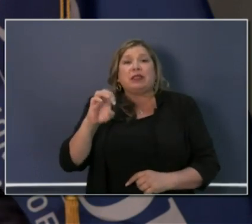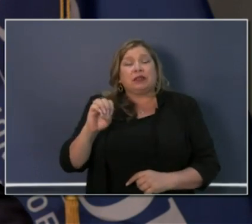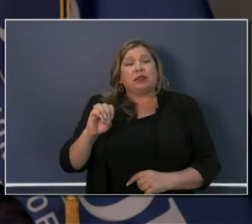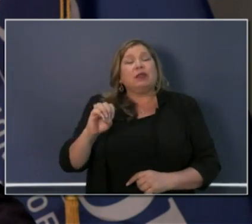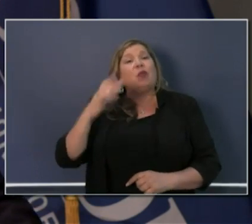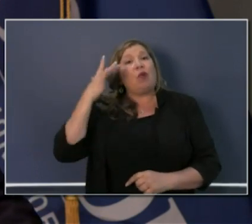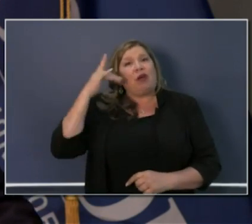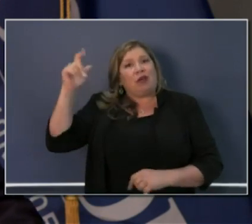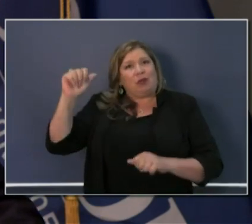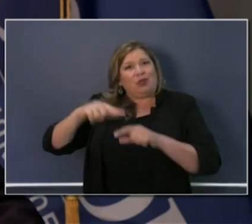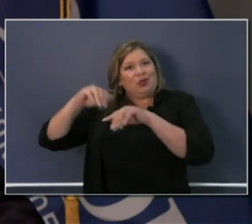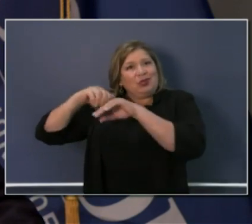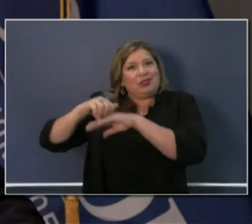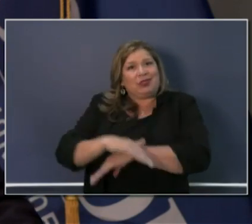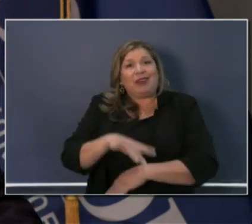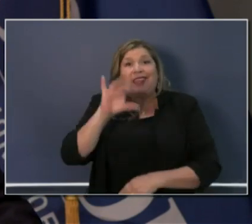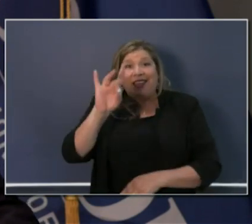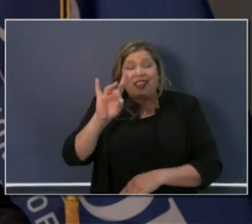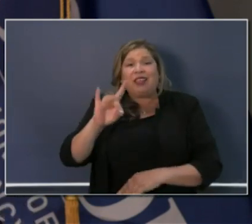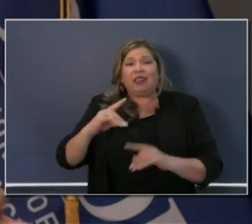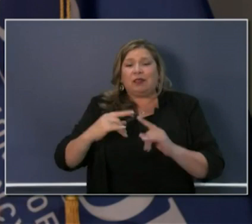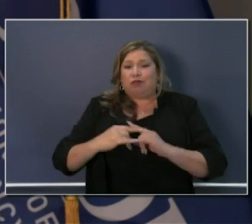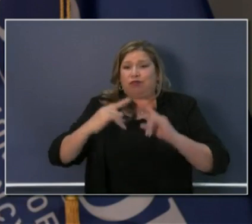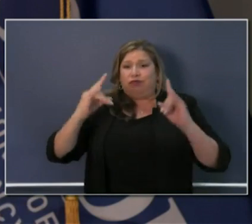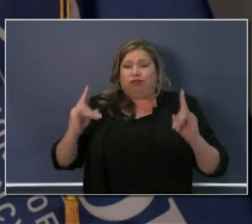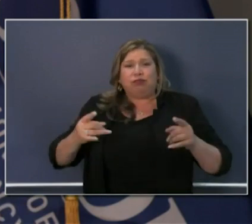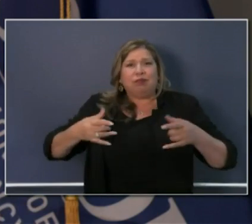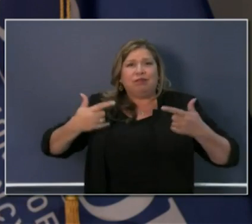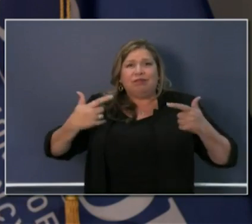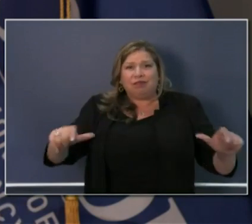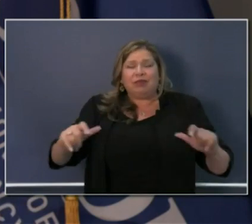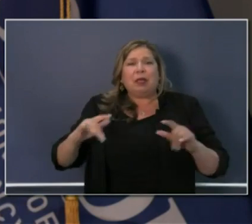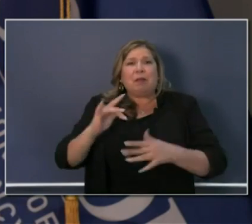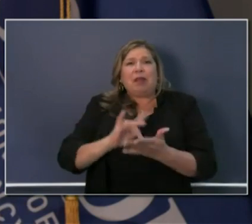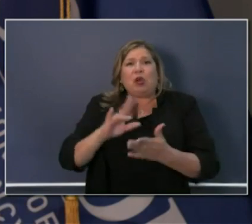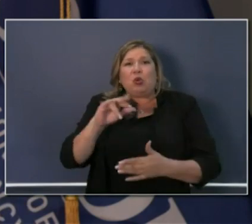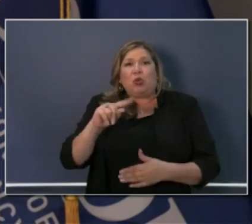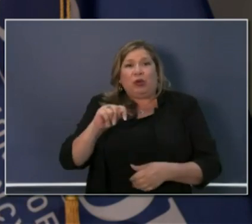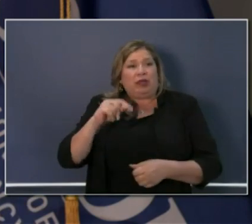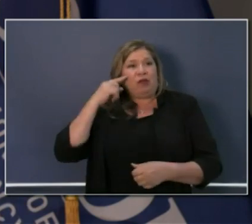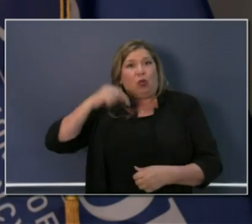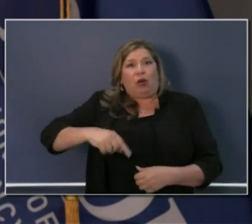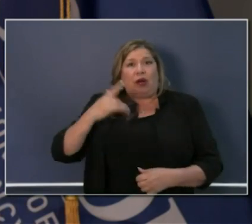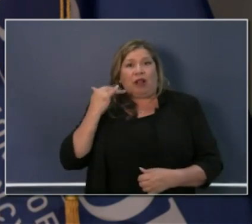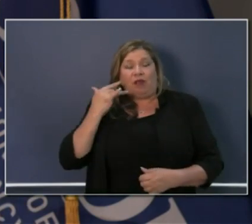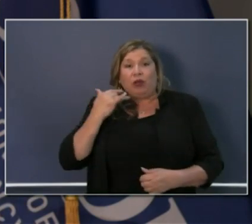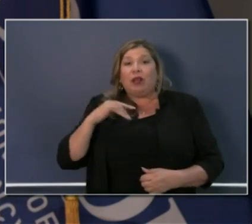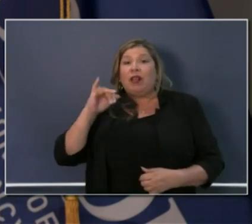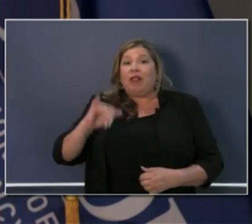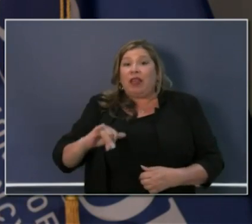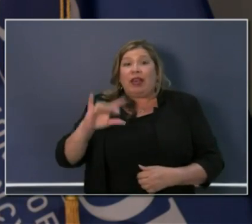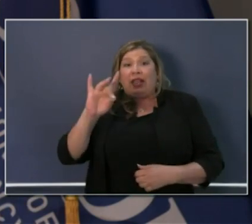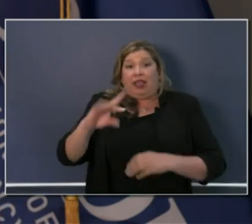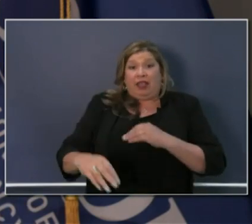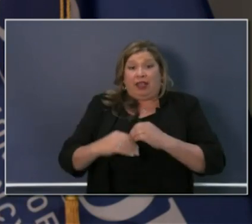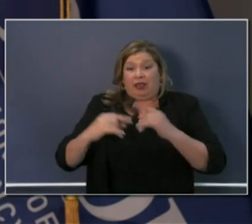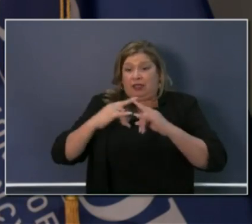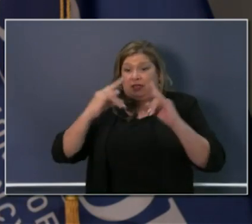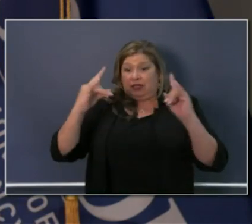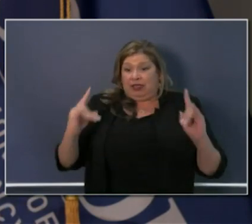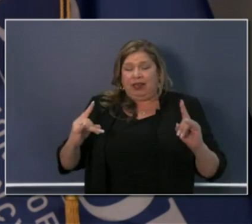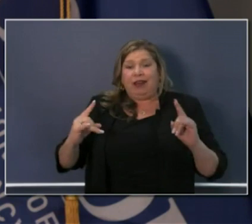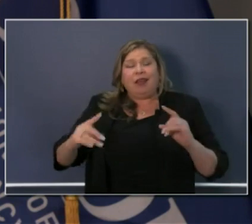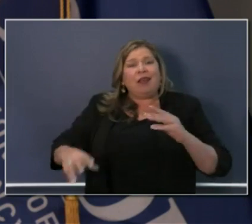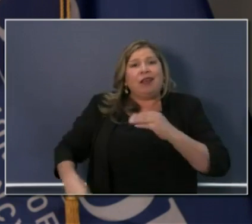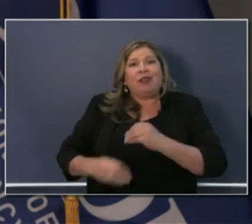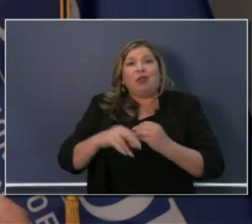medical units into the state of California. That's going to provide 2,000 bed capacity for the state of California.